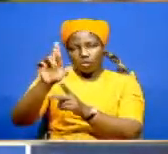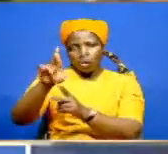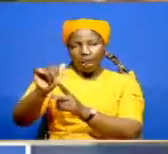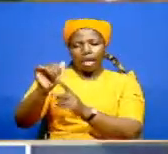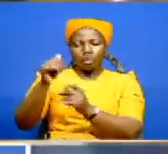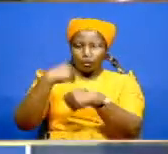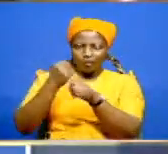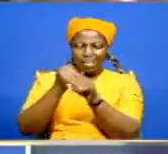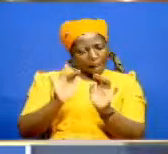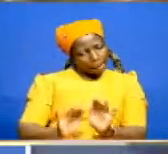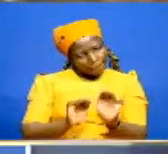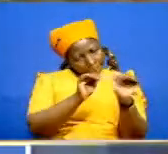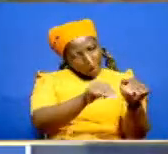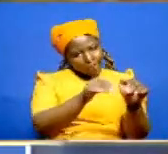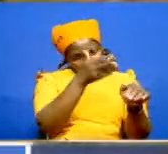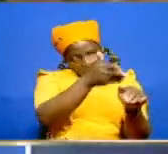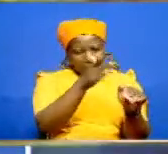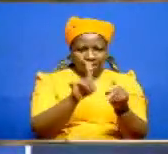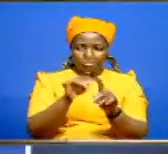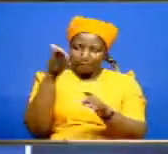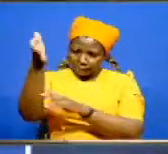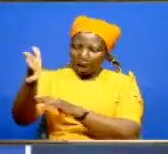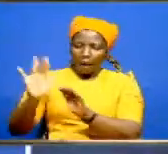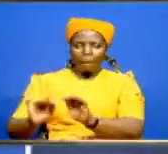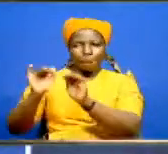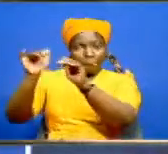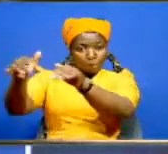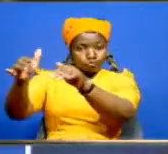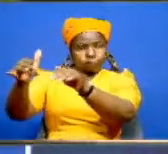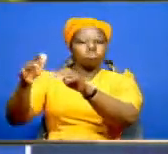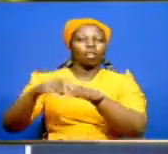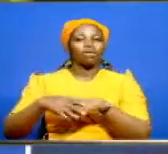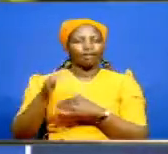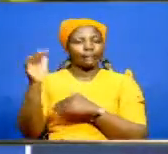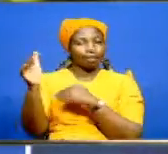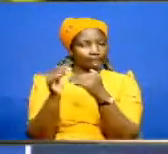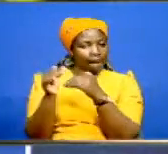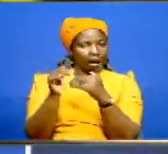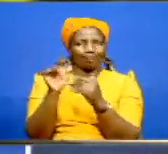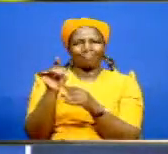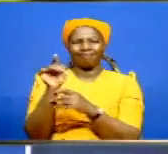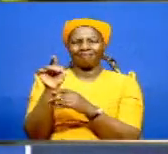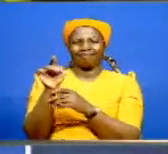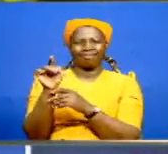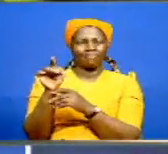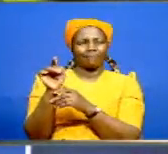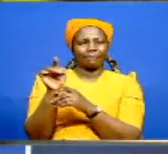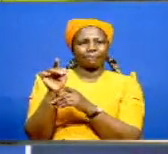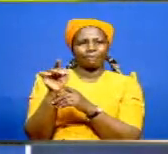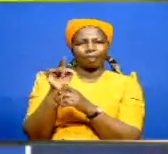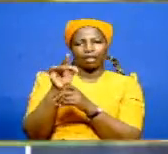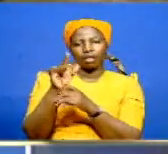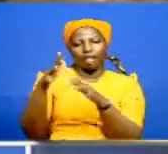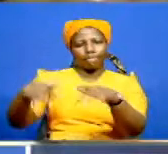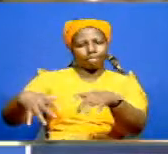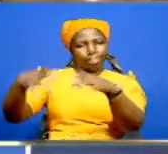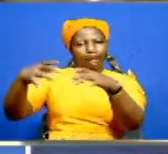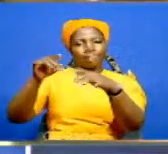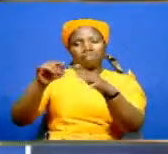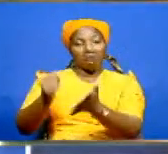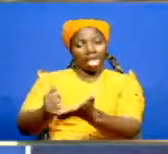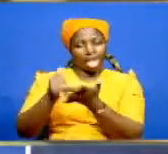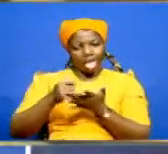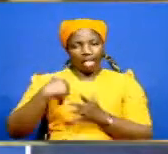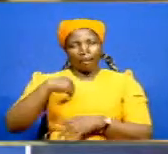tu pumps apa na pale, na tukiwekewa ingine huko karibu na iyo kwa tangi, itatusaidia